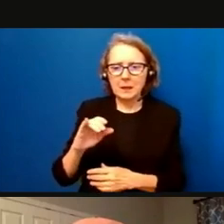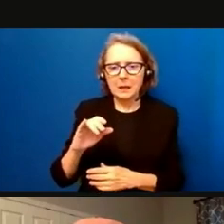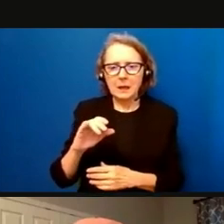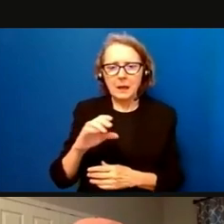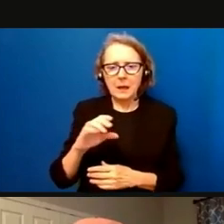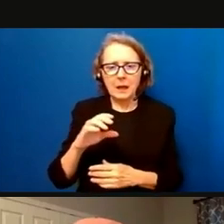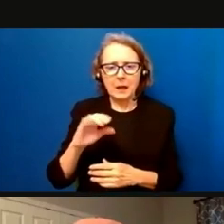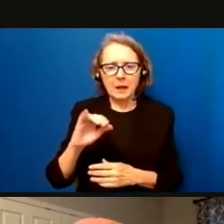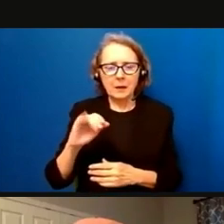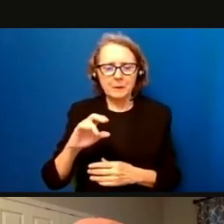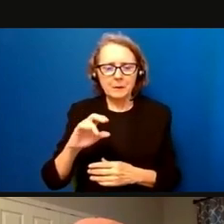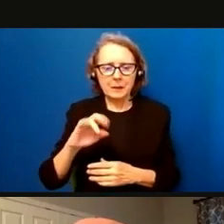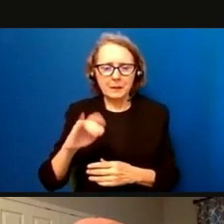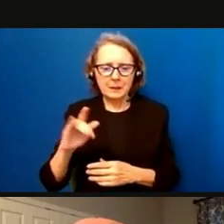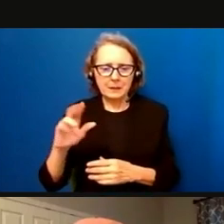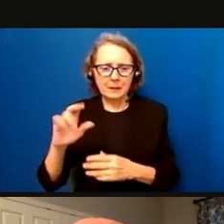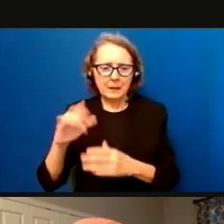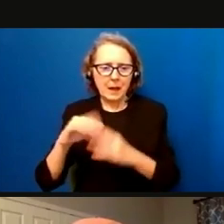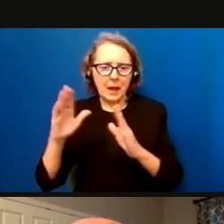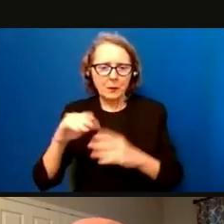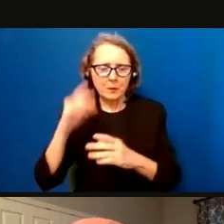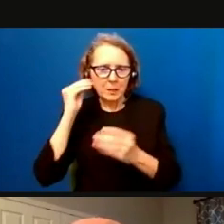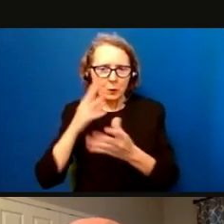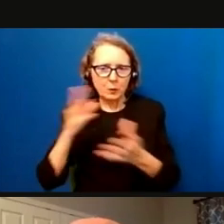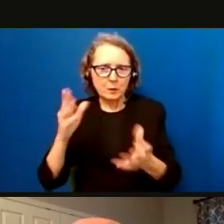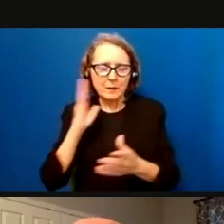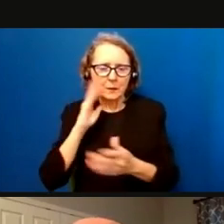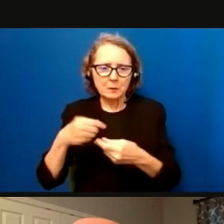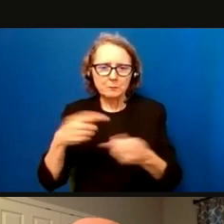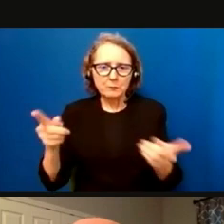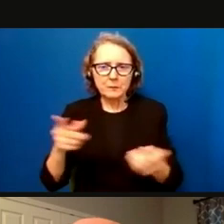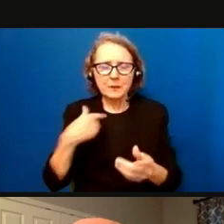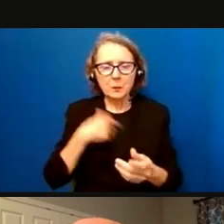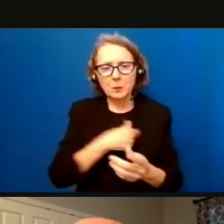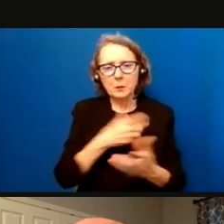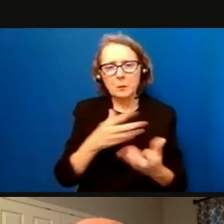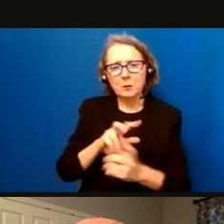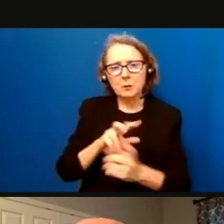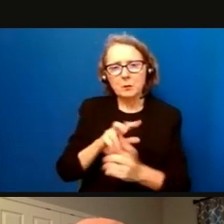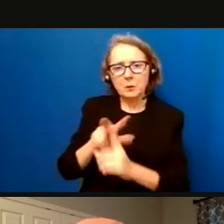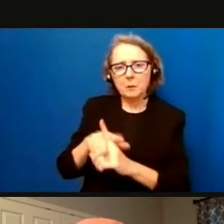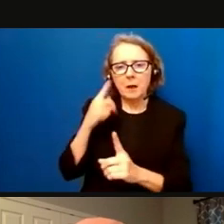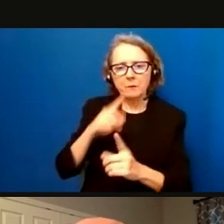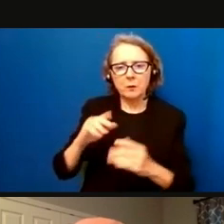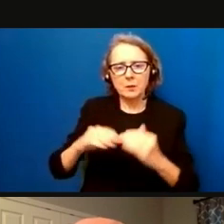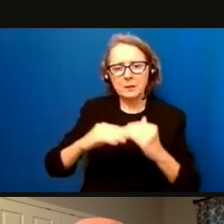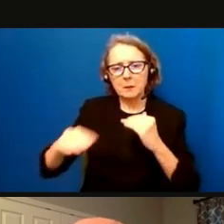are coming out in effort to make sure that we're applying for any stability vouchers